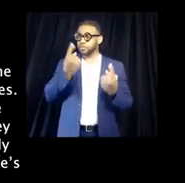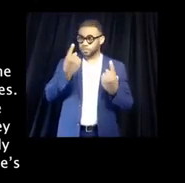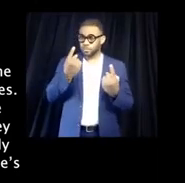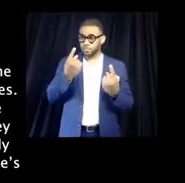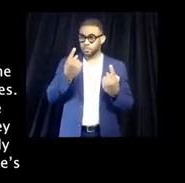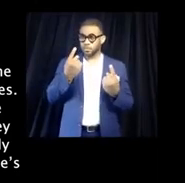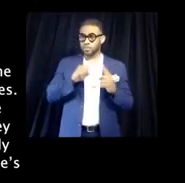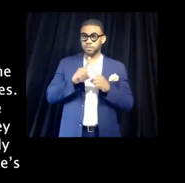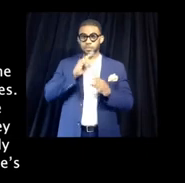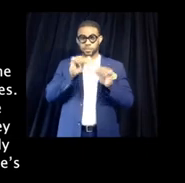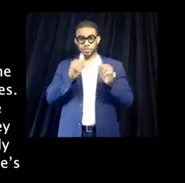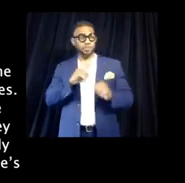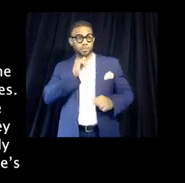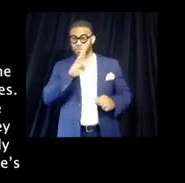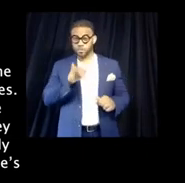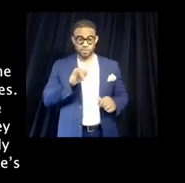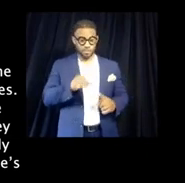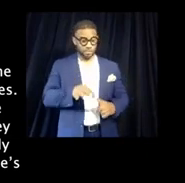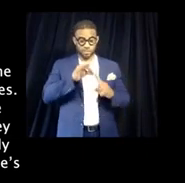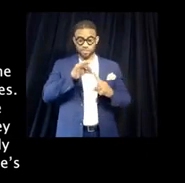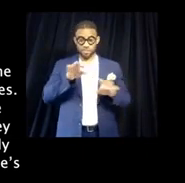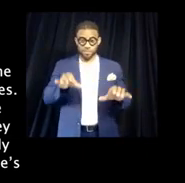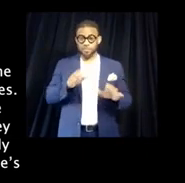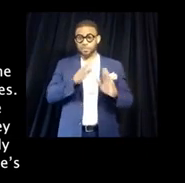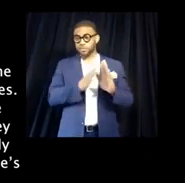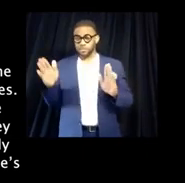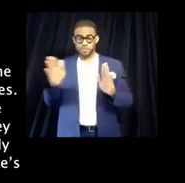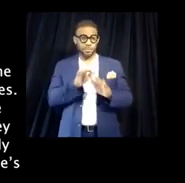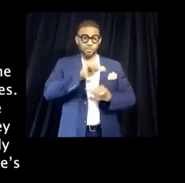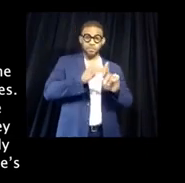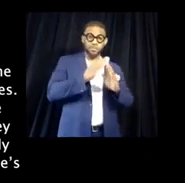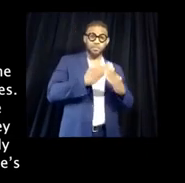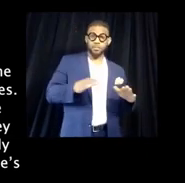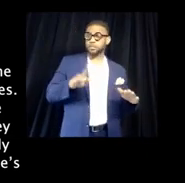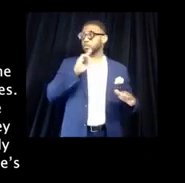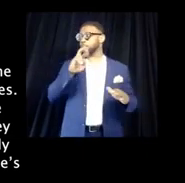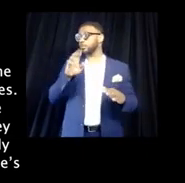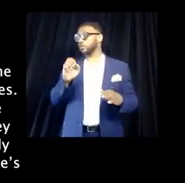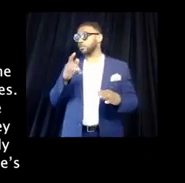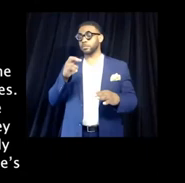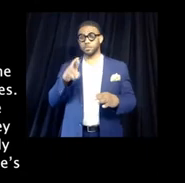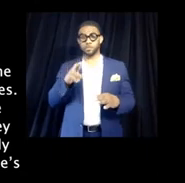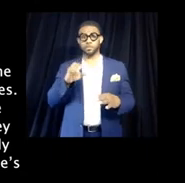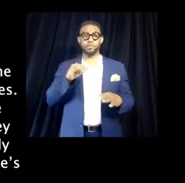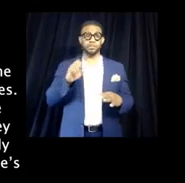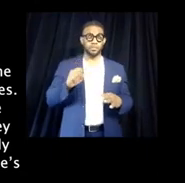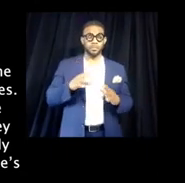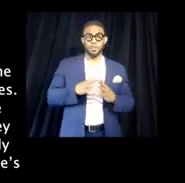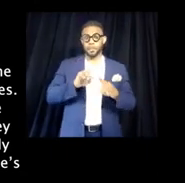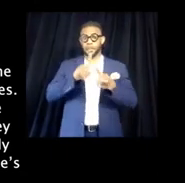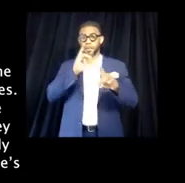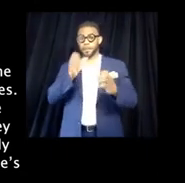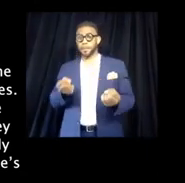better understood as being shaped not by a single axis of social division, be it race or gender or